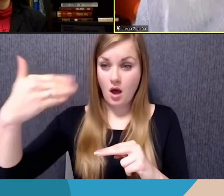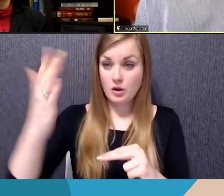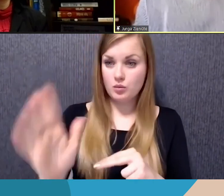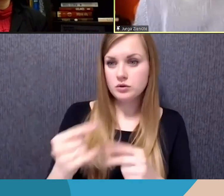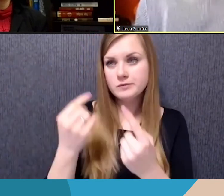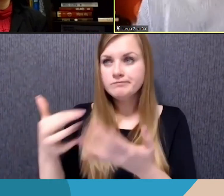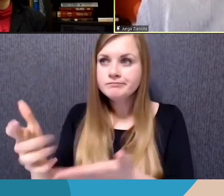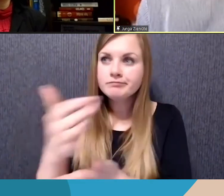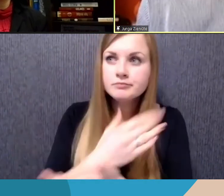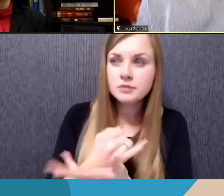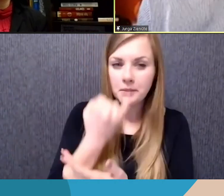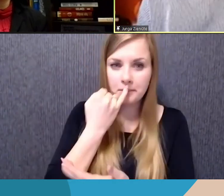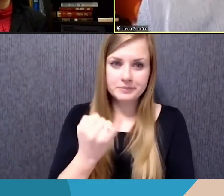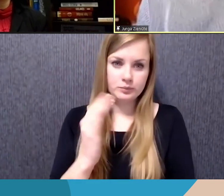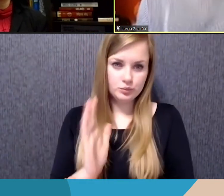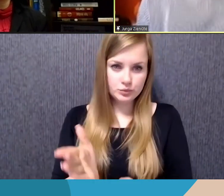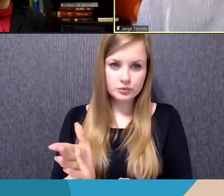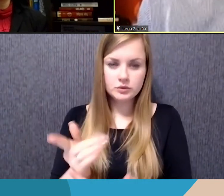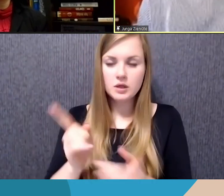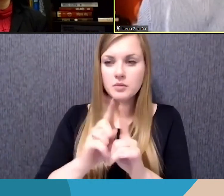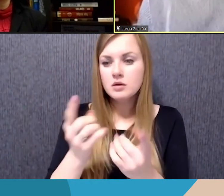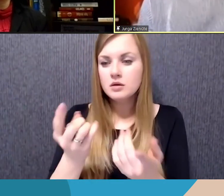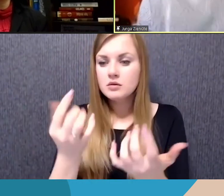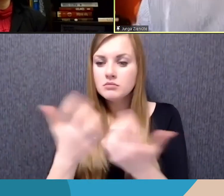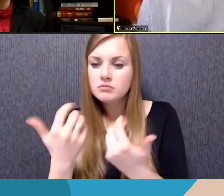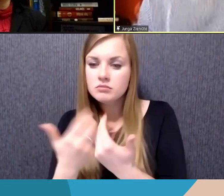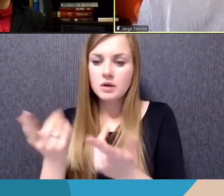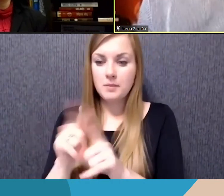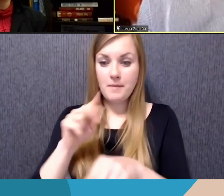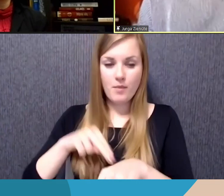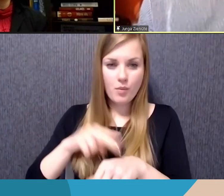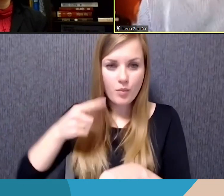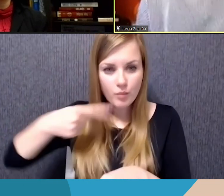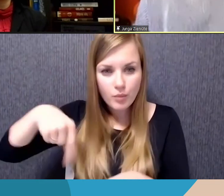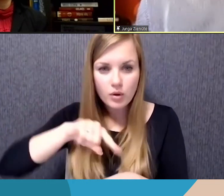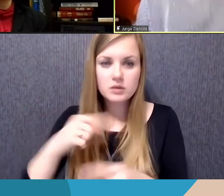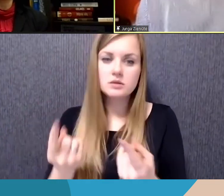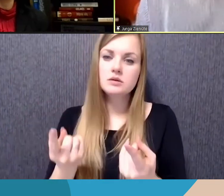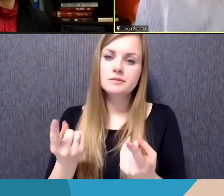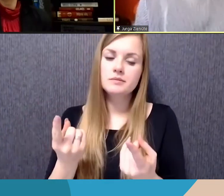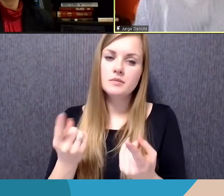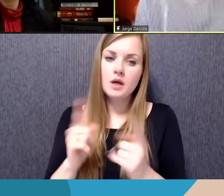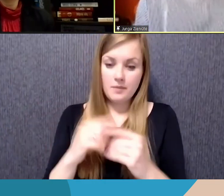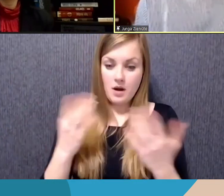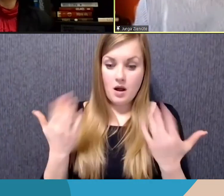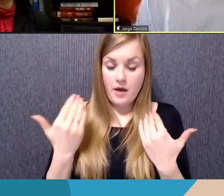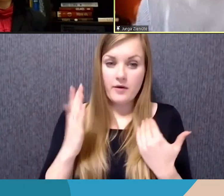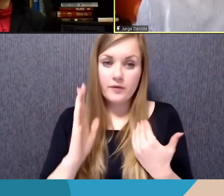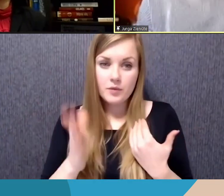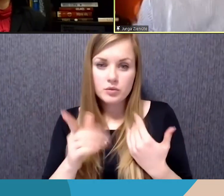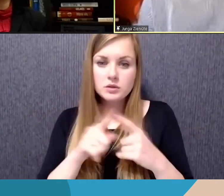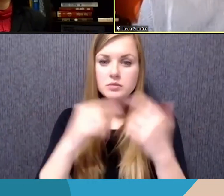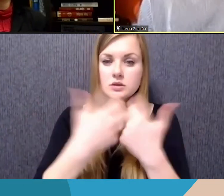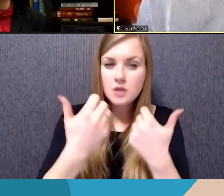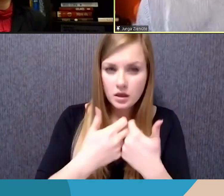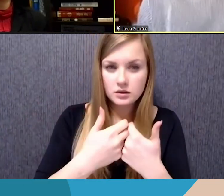statistical data so that it becomes easier to collect similar data.